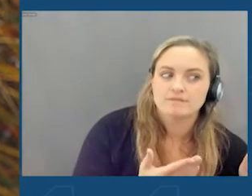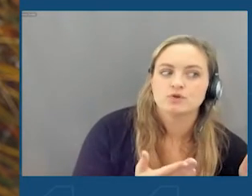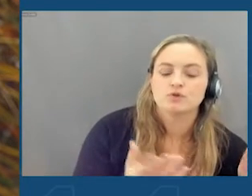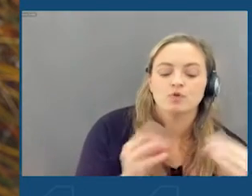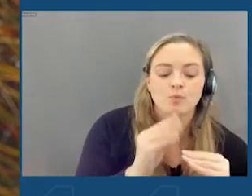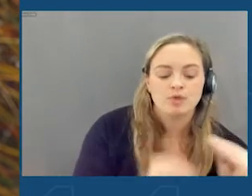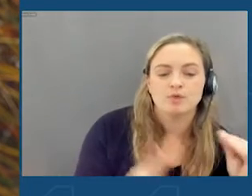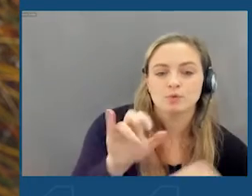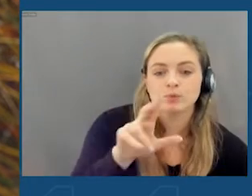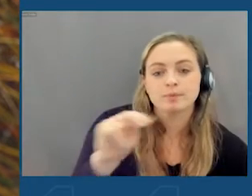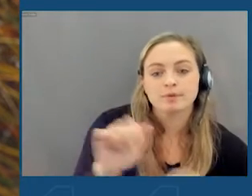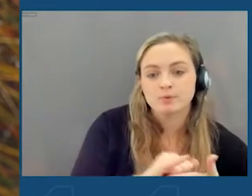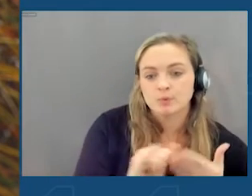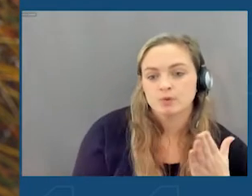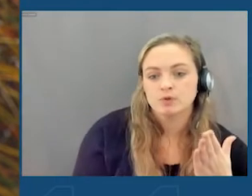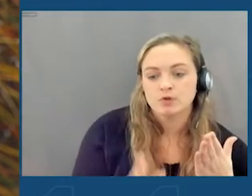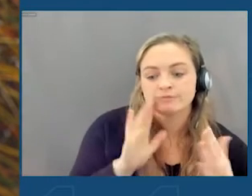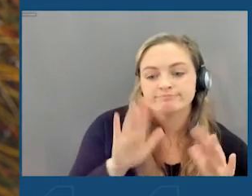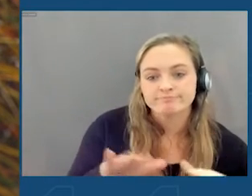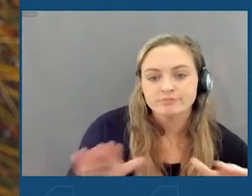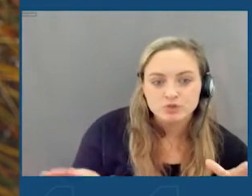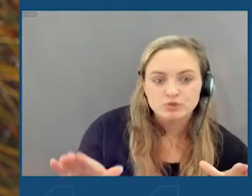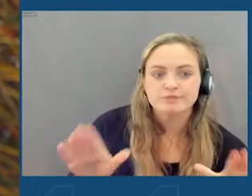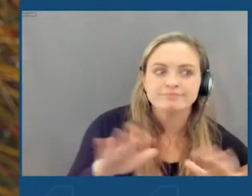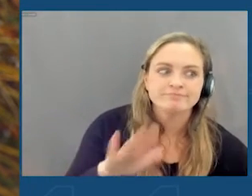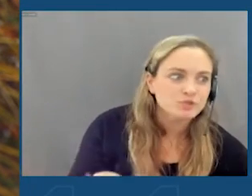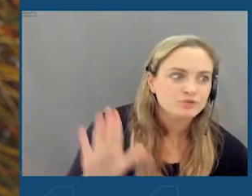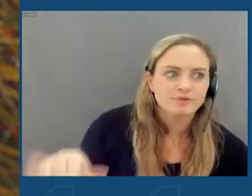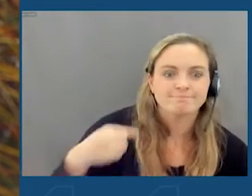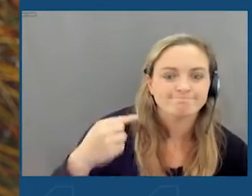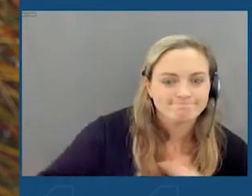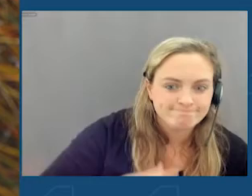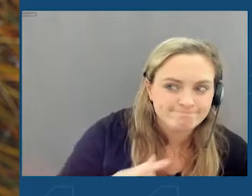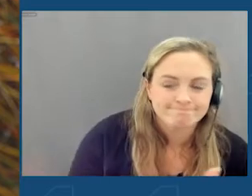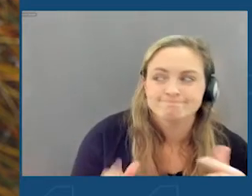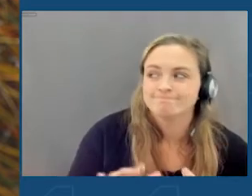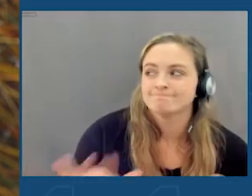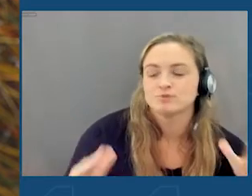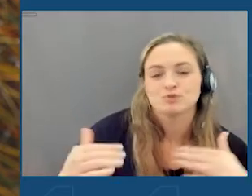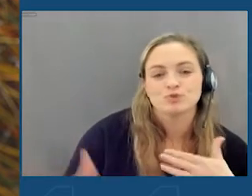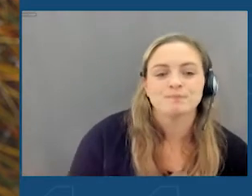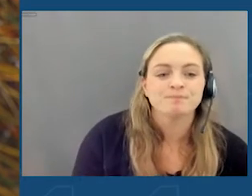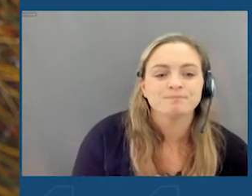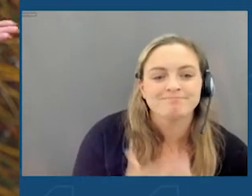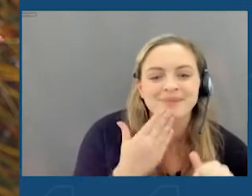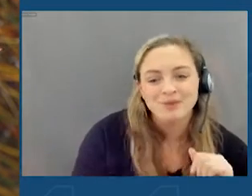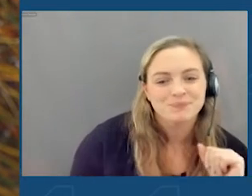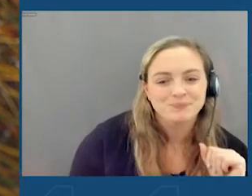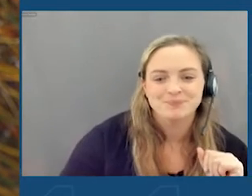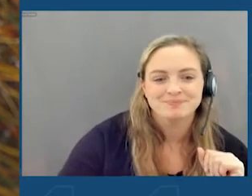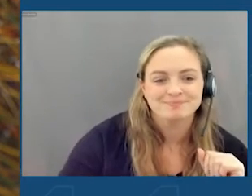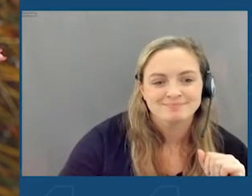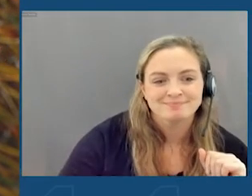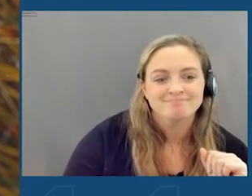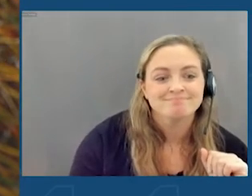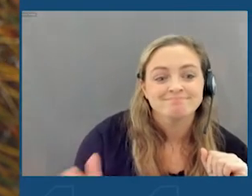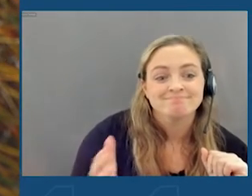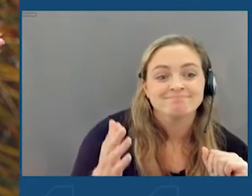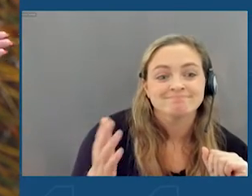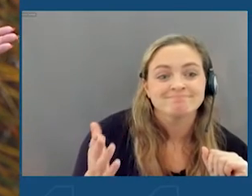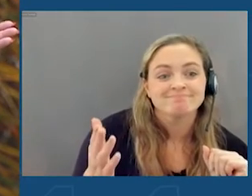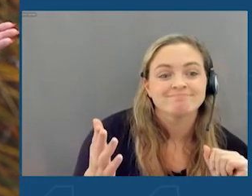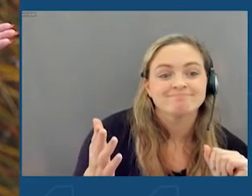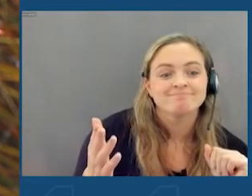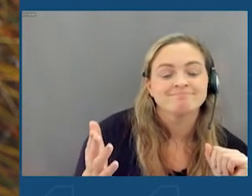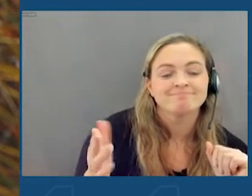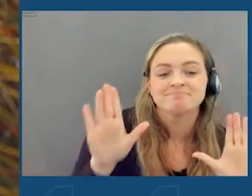million New Yorkers and their children and their children's children and their children's children. Thank you. With you, our